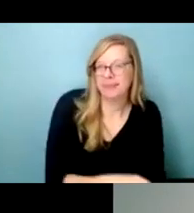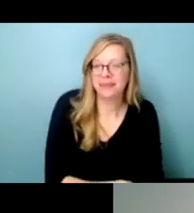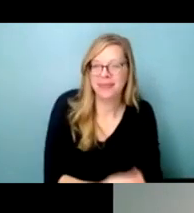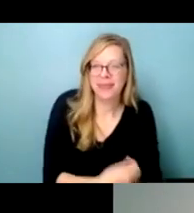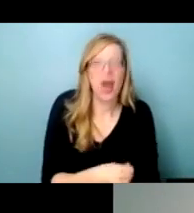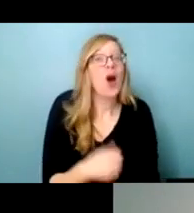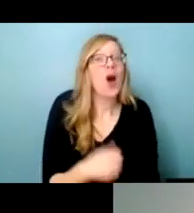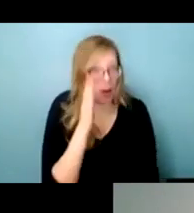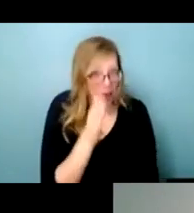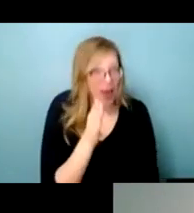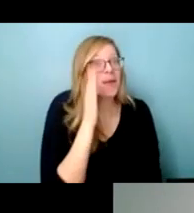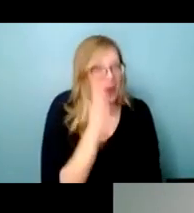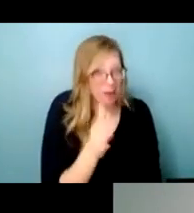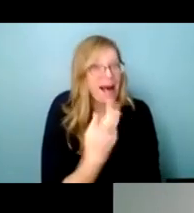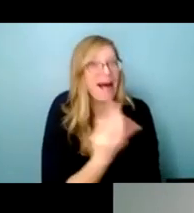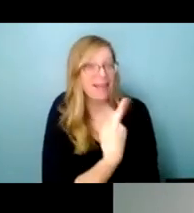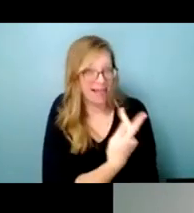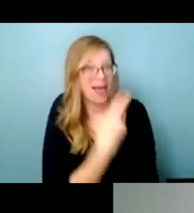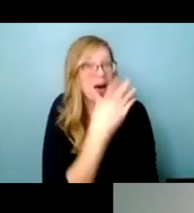We will.